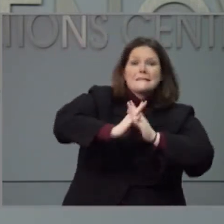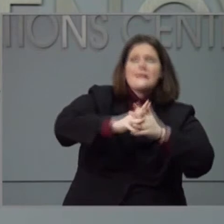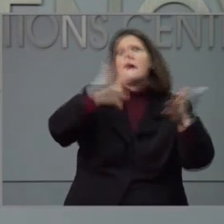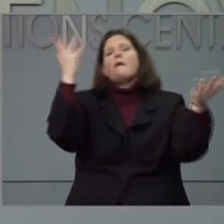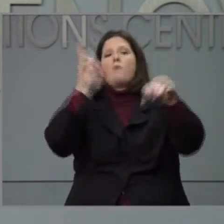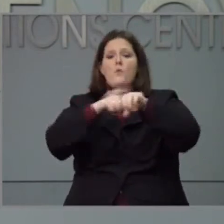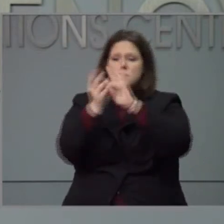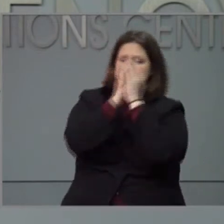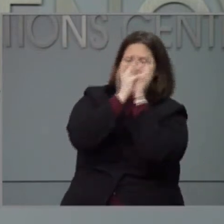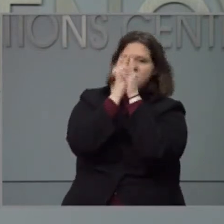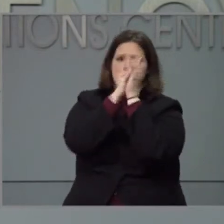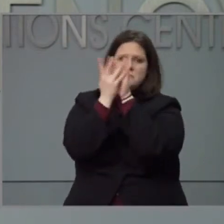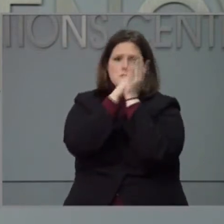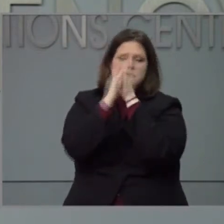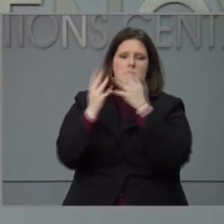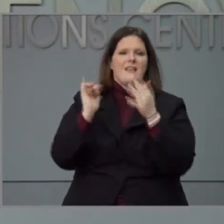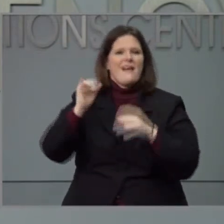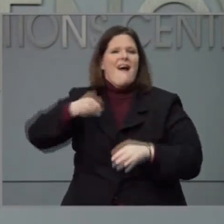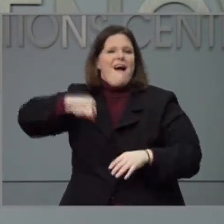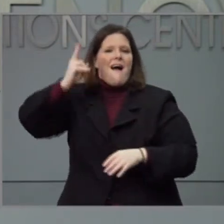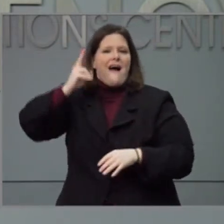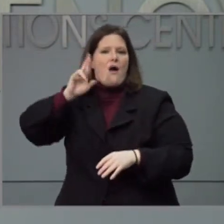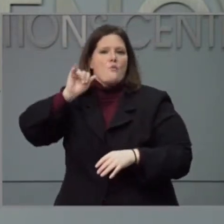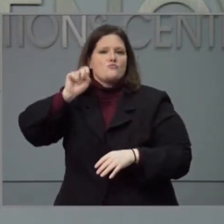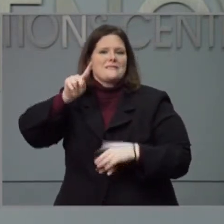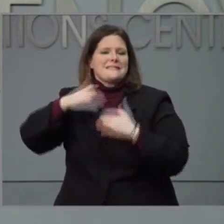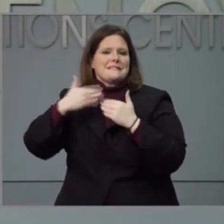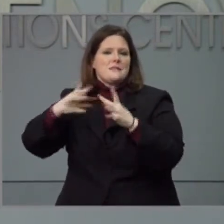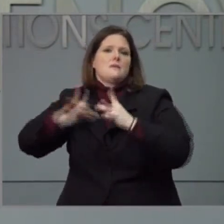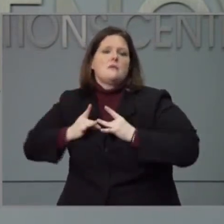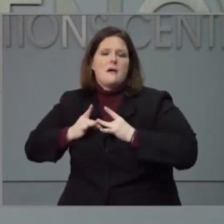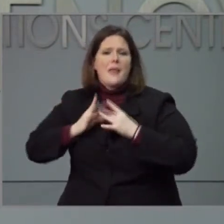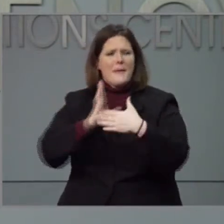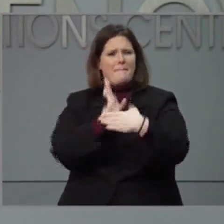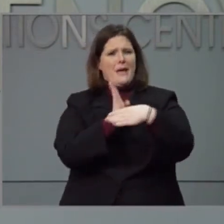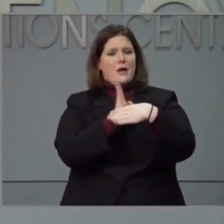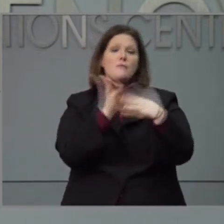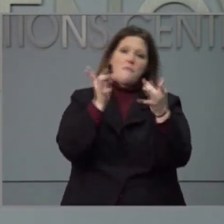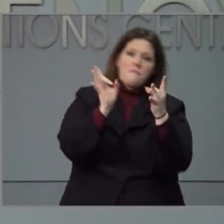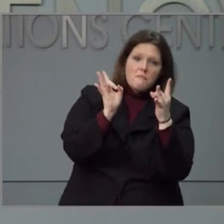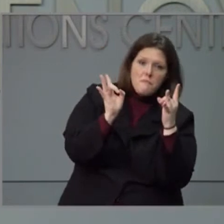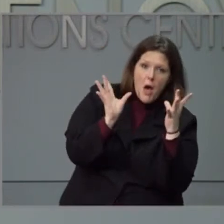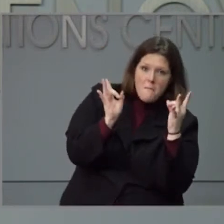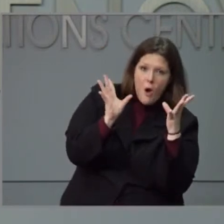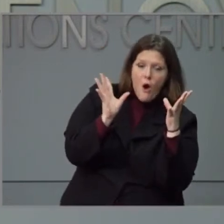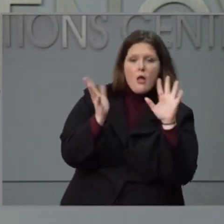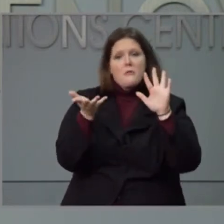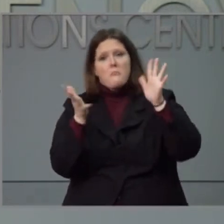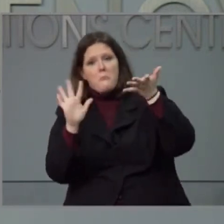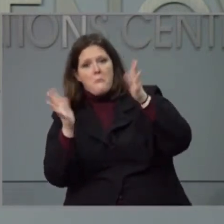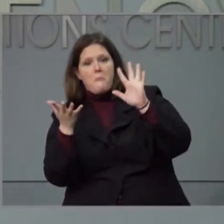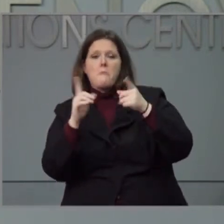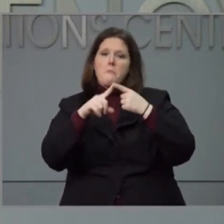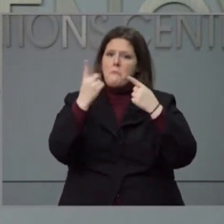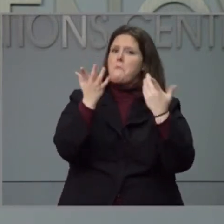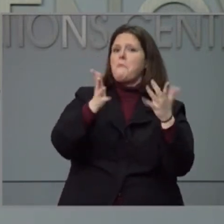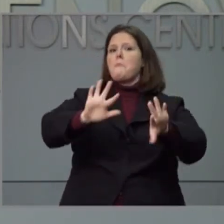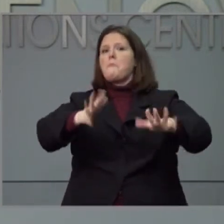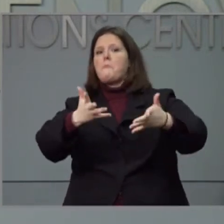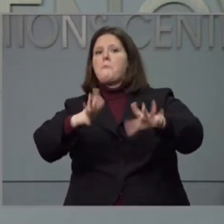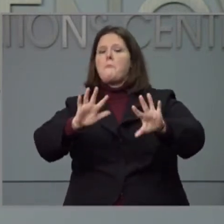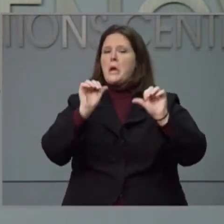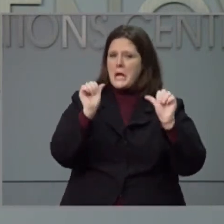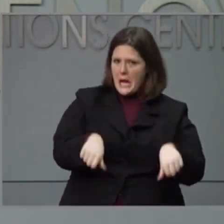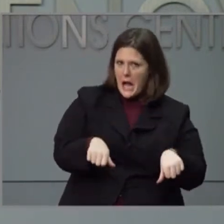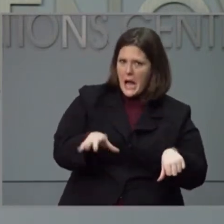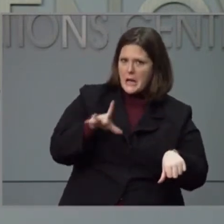close together with someone all the time. Then there's some in the middle. Volleyball, as you brought up in your question, is an example of some medium risk,